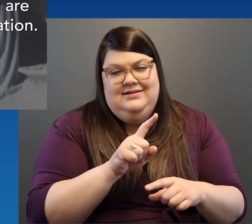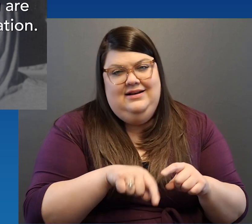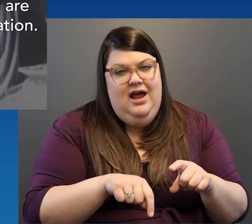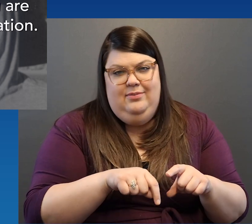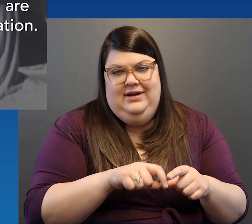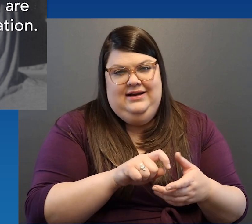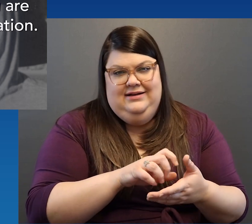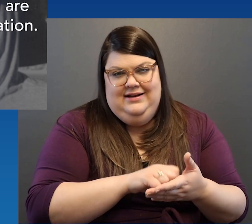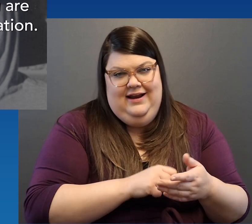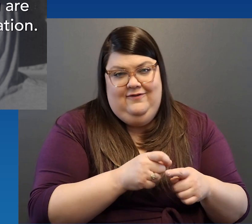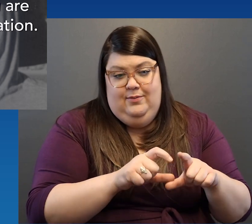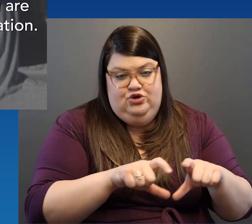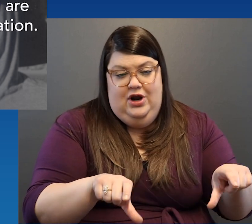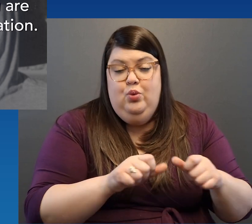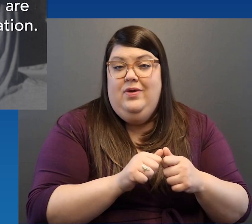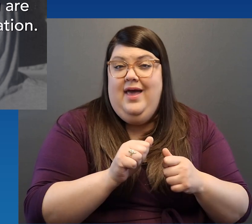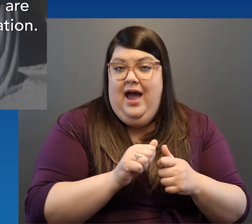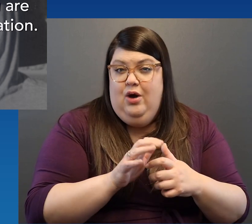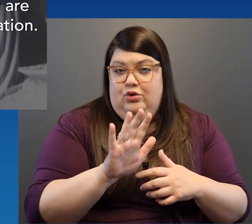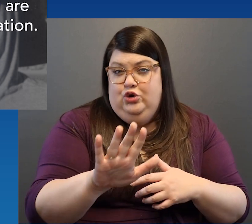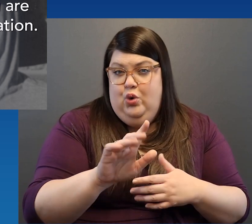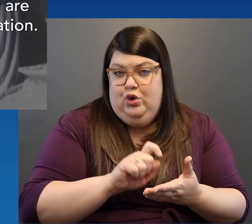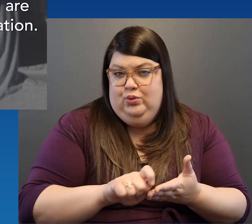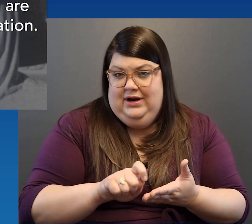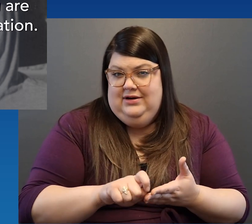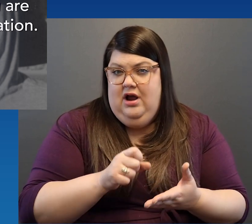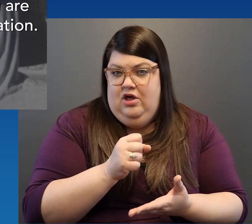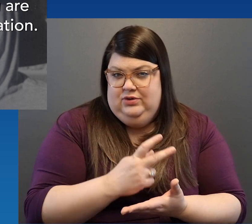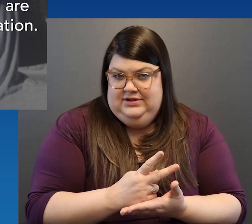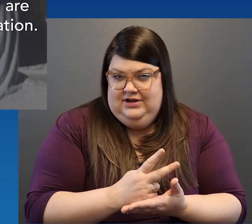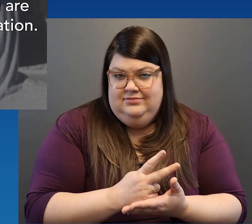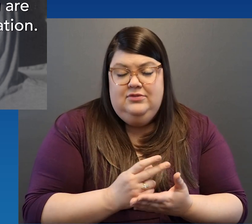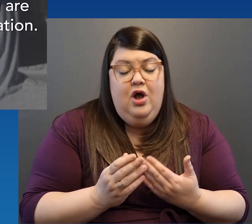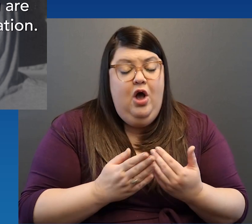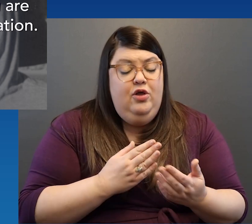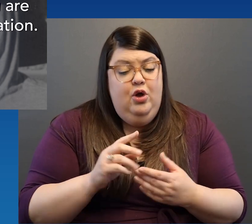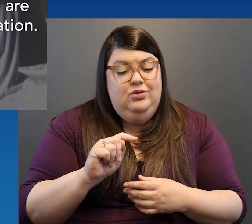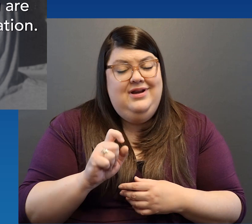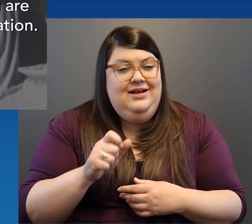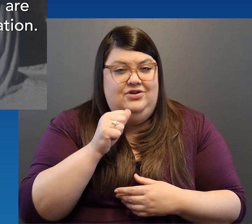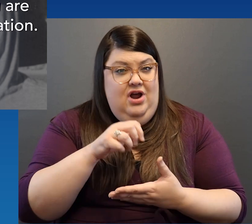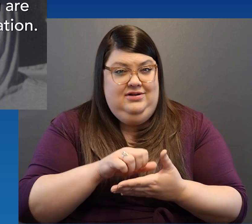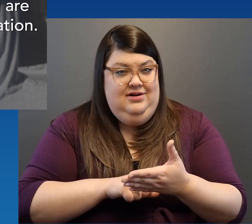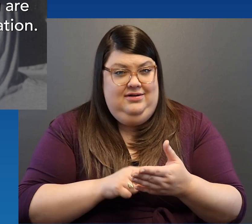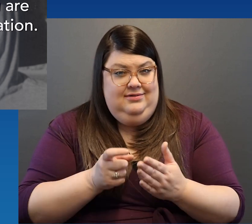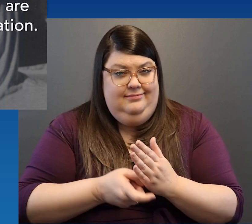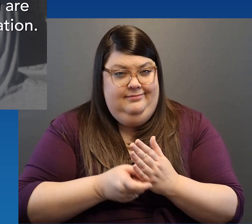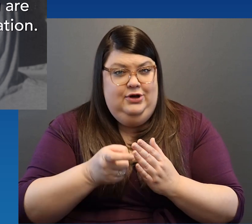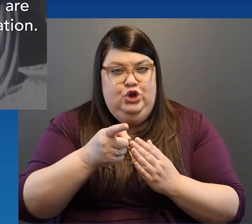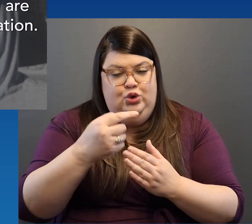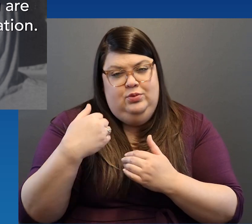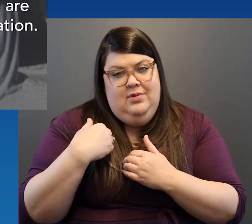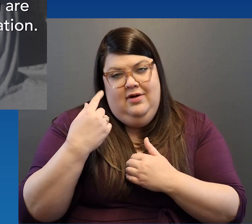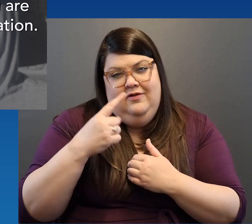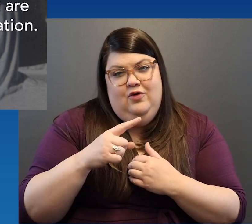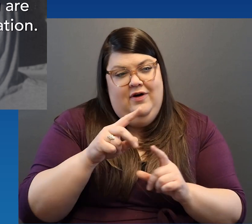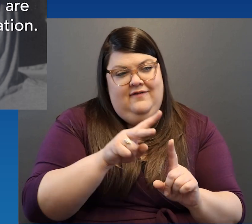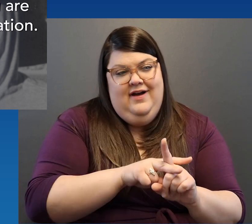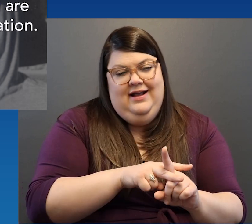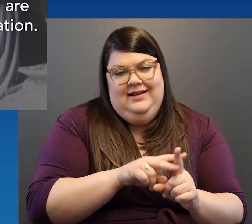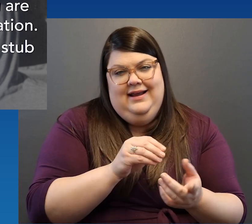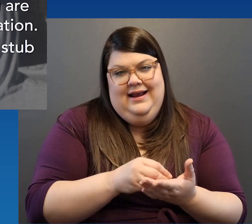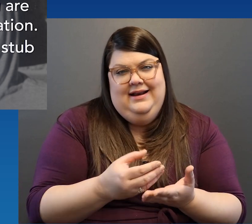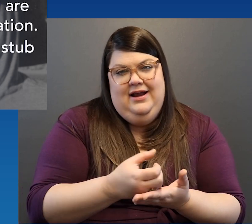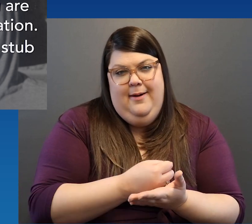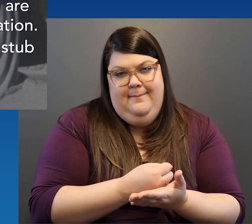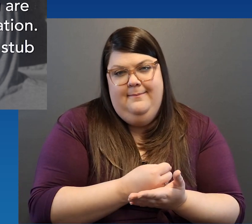without your written authorization. Although taxes are not deducted from your paycheck, you are responsible for filing an income